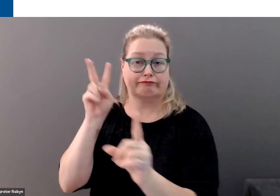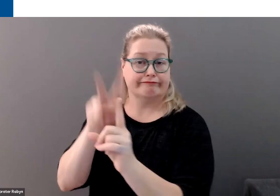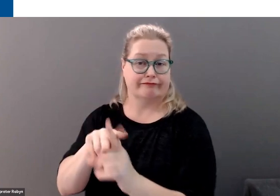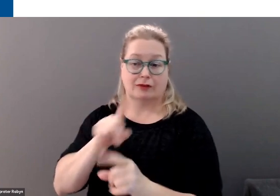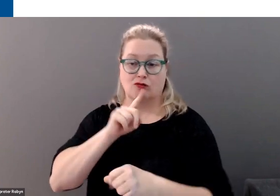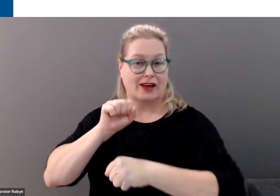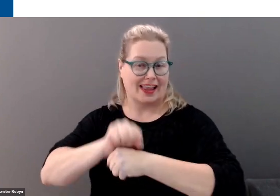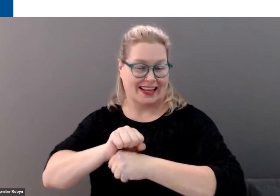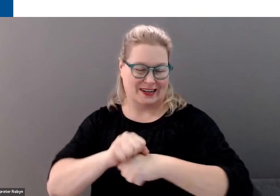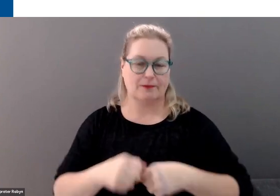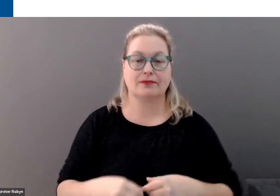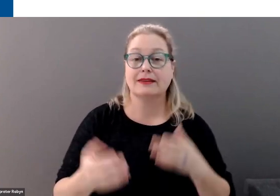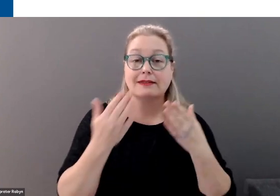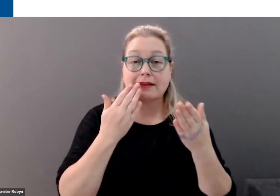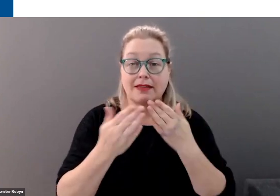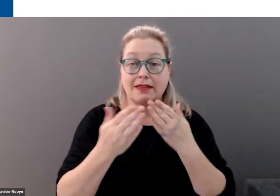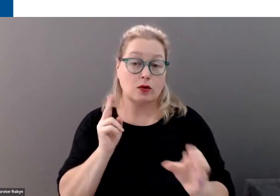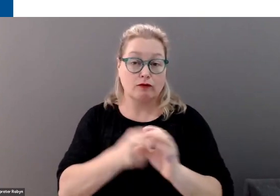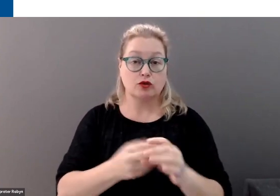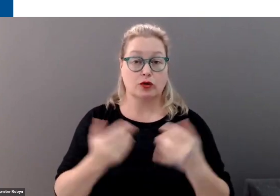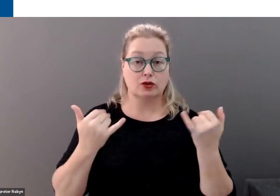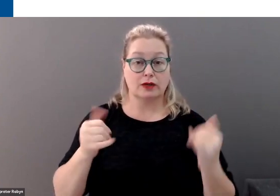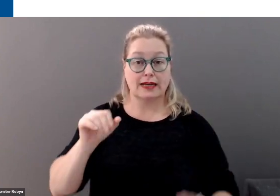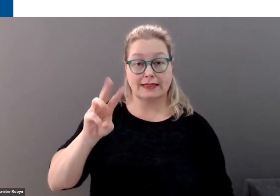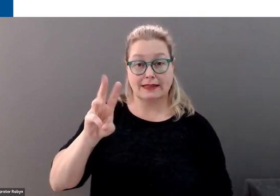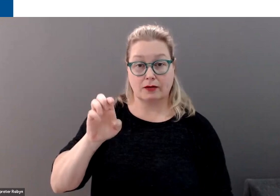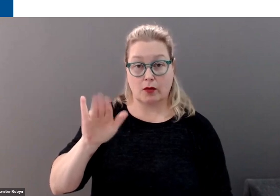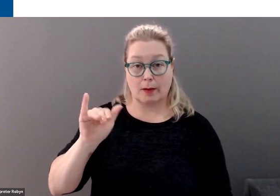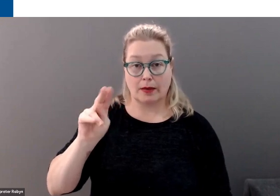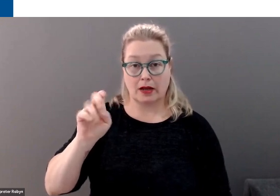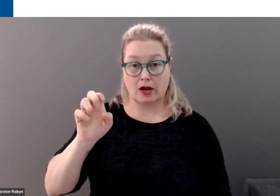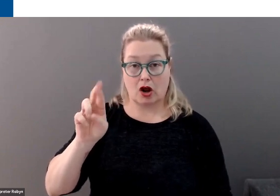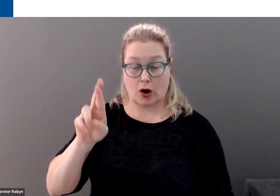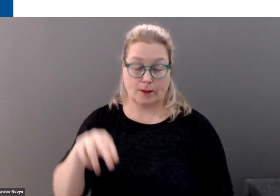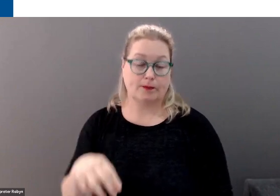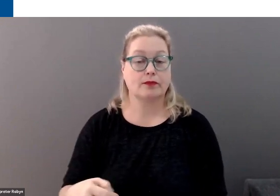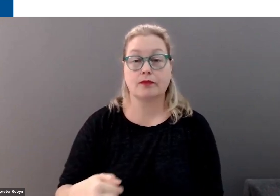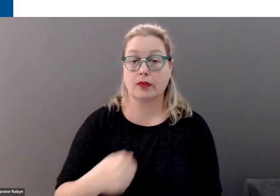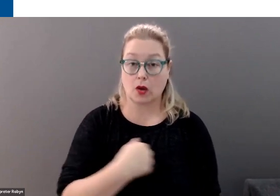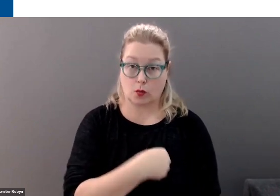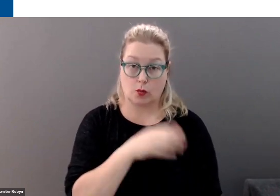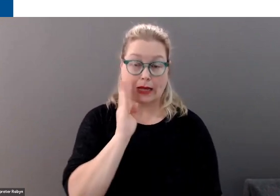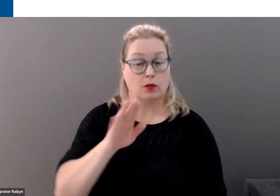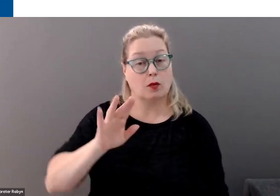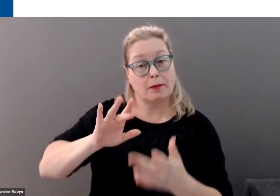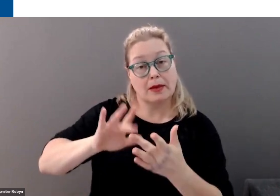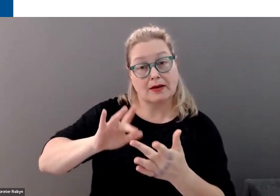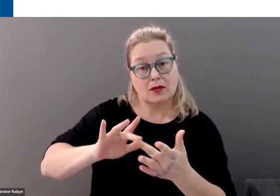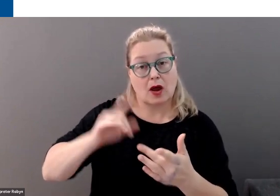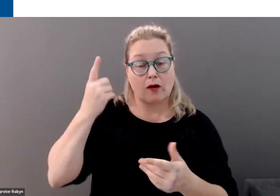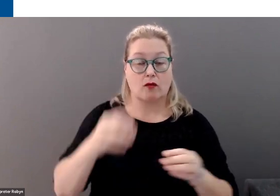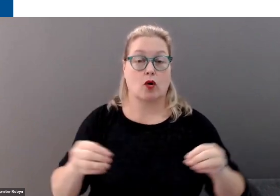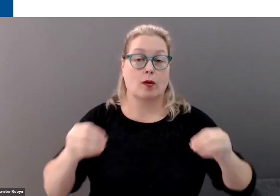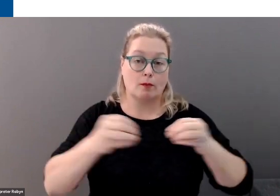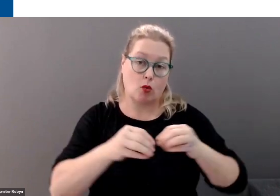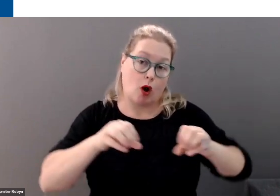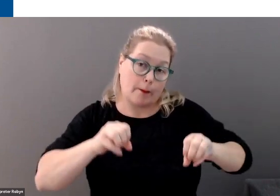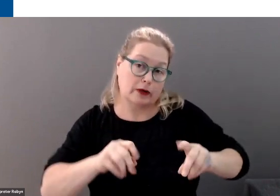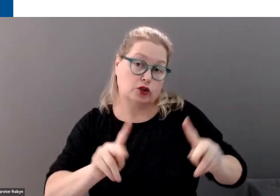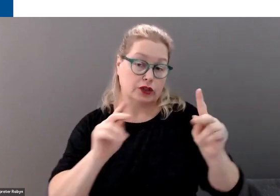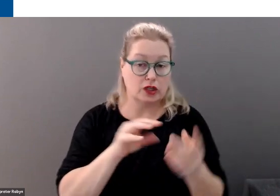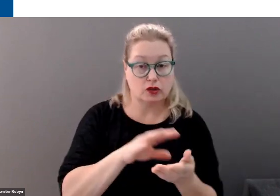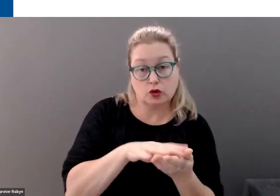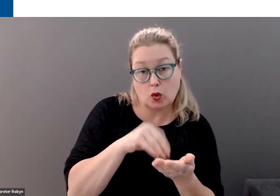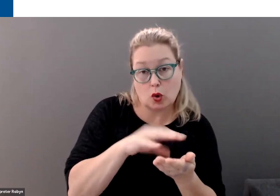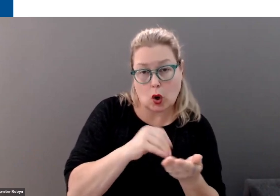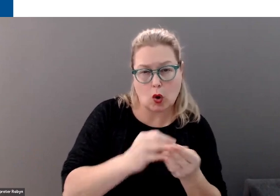joining today's webinar. We will be back in touch as there are additional opportunities, both to learn more about the